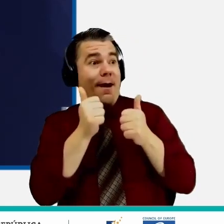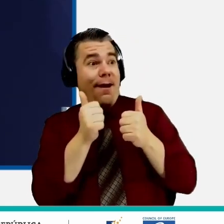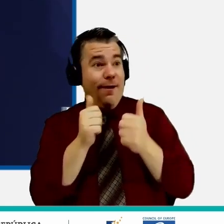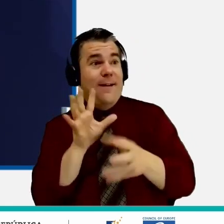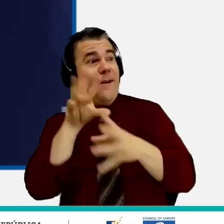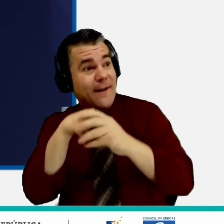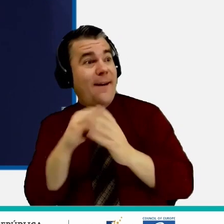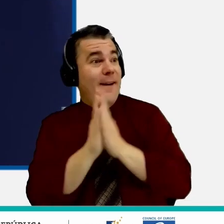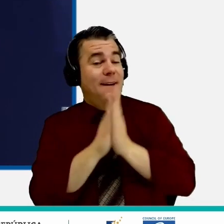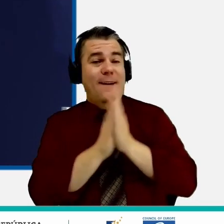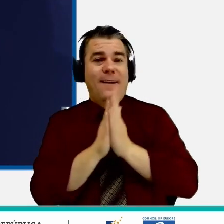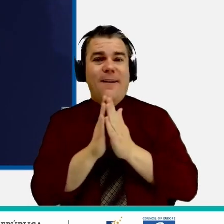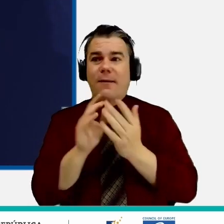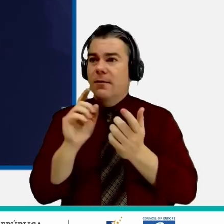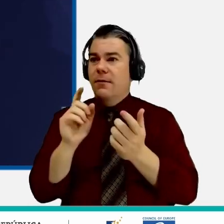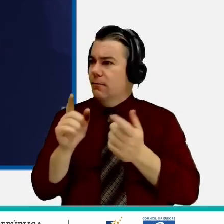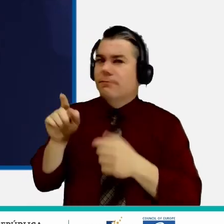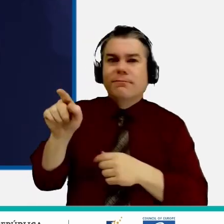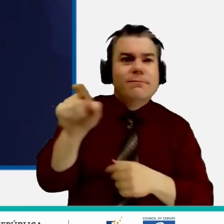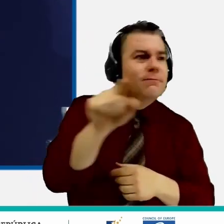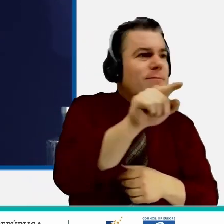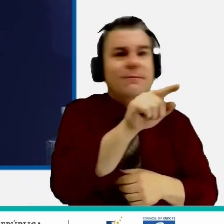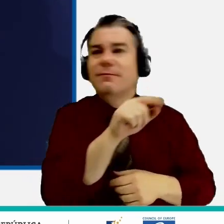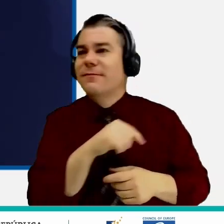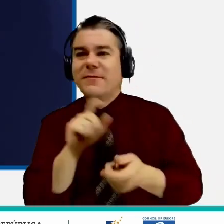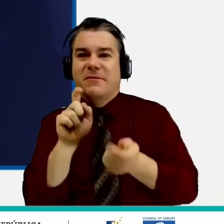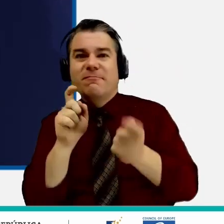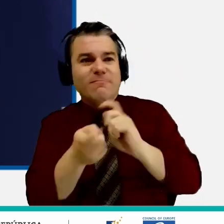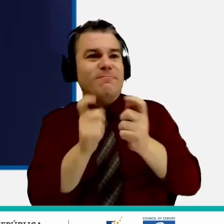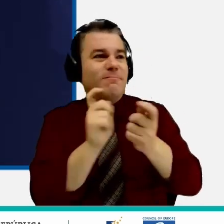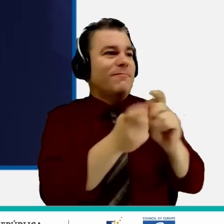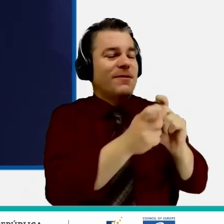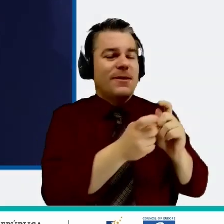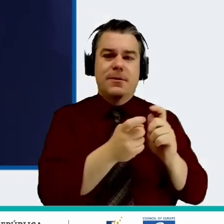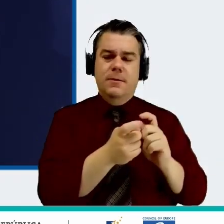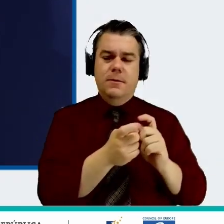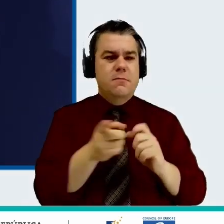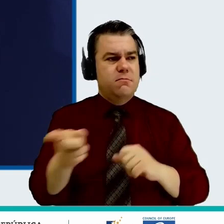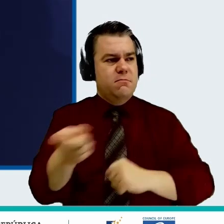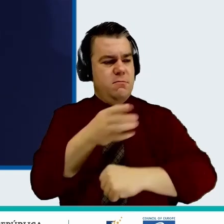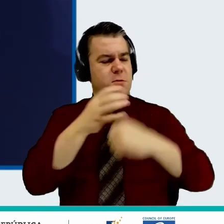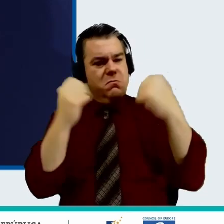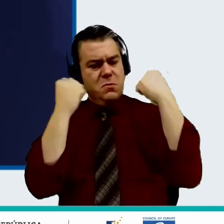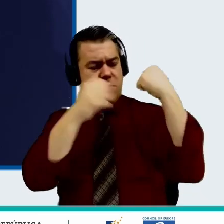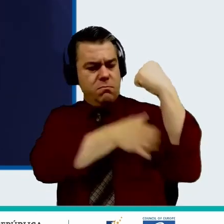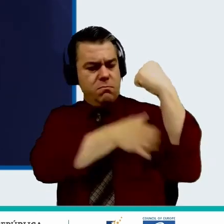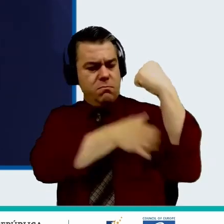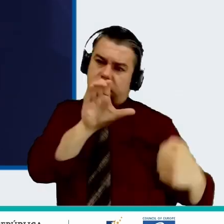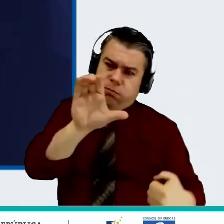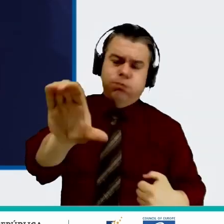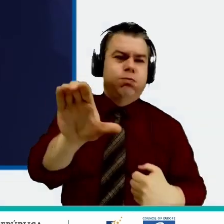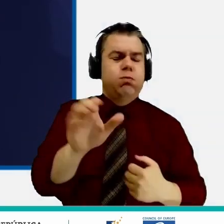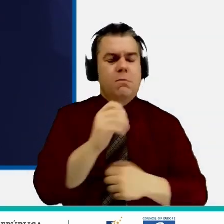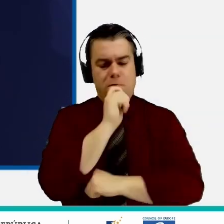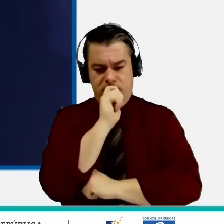change agents on the floor, and now how can we empower them? That means we have to give them a framework where they